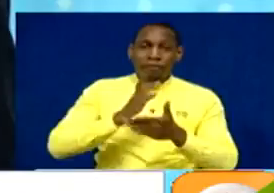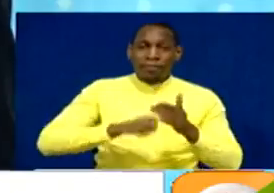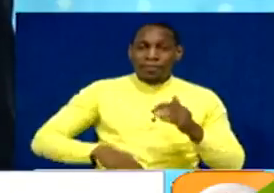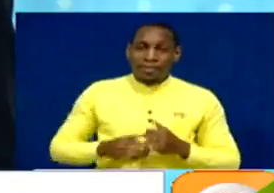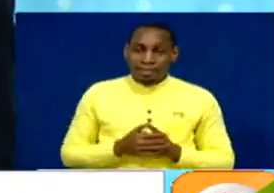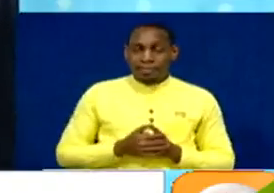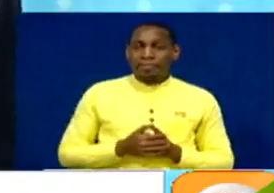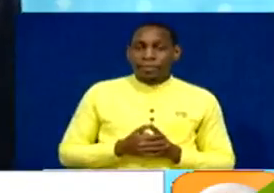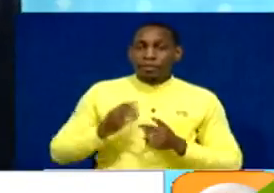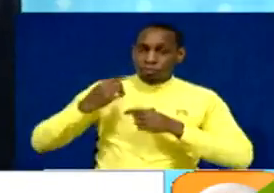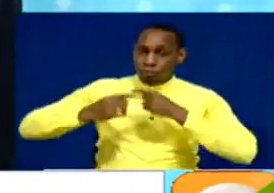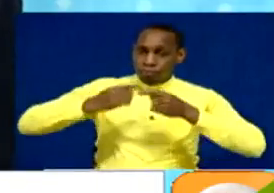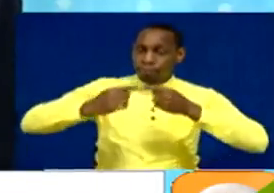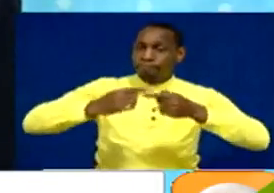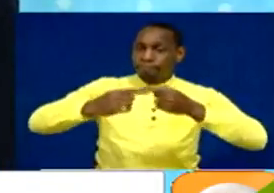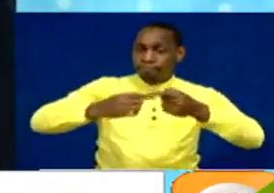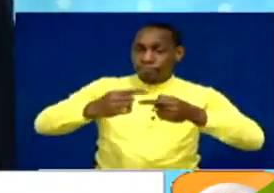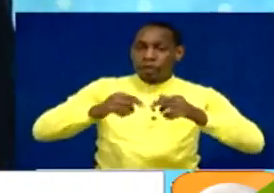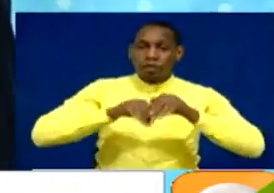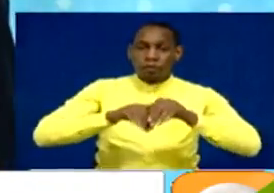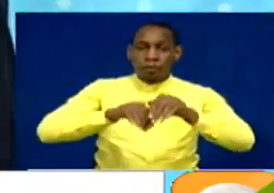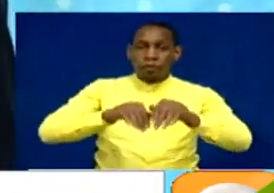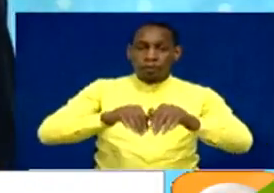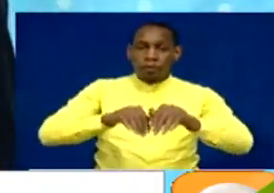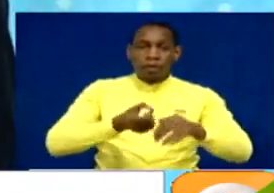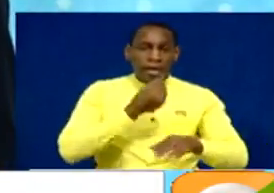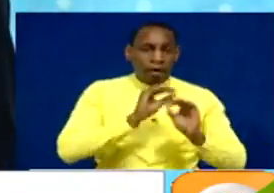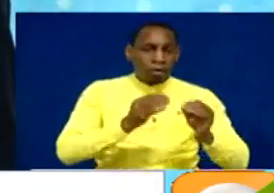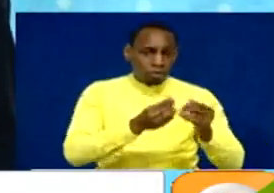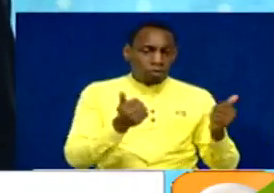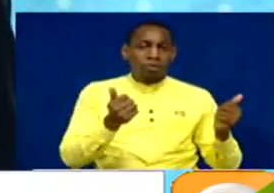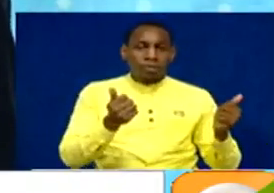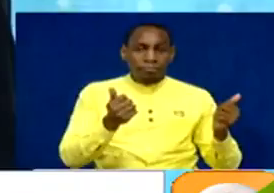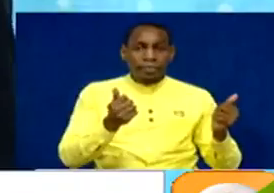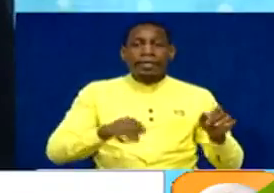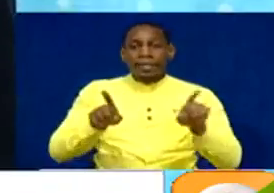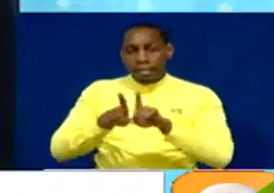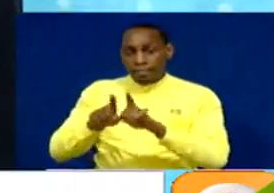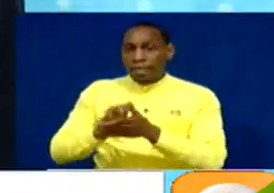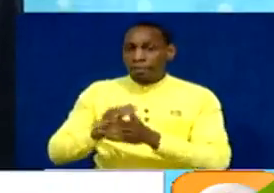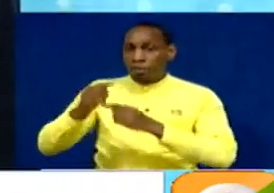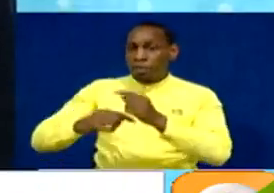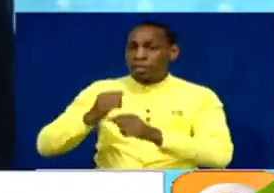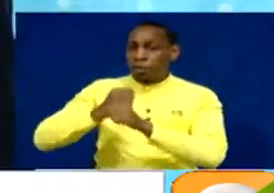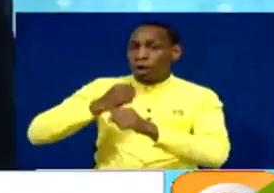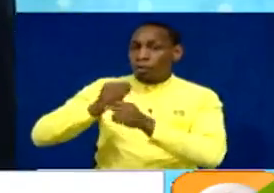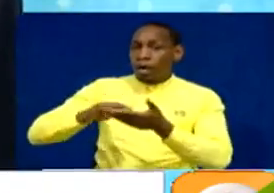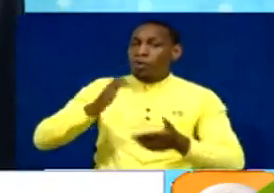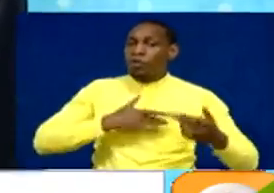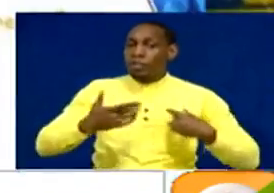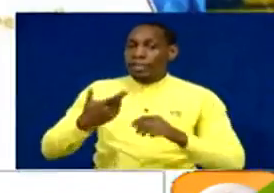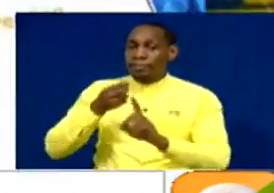that we continue to comply with the non-pharmaceutical interventions and also up our game in terms